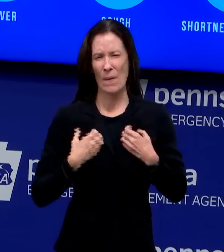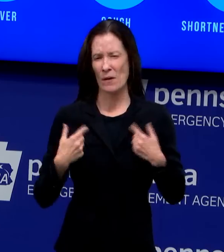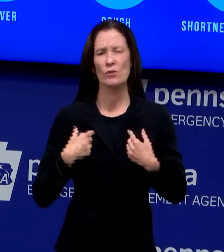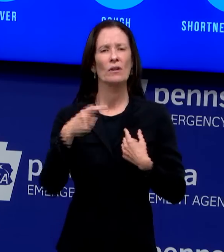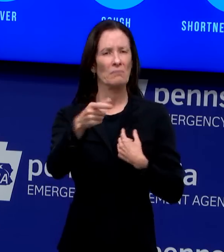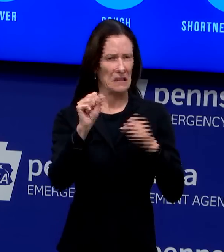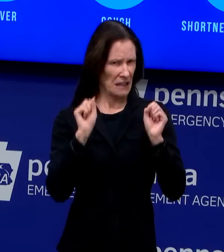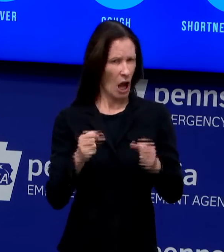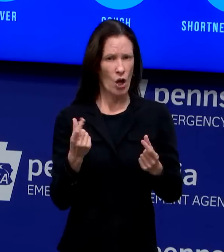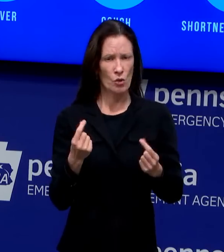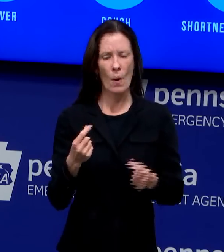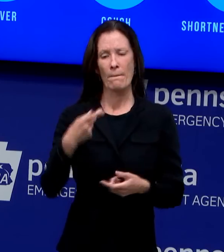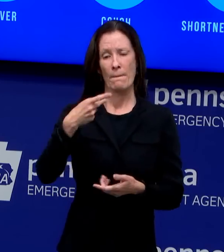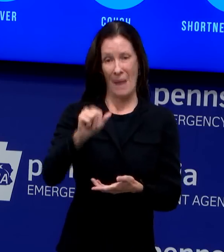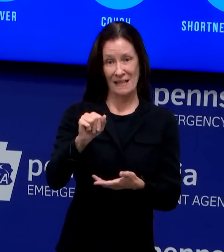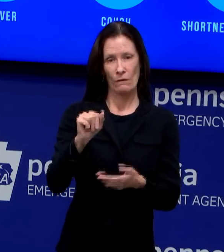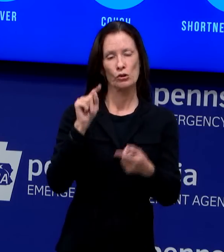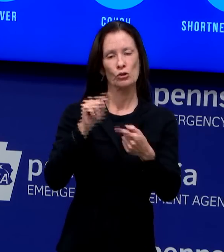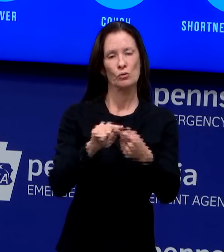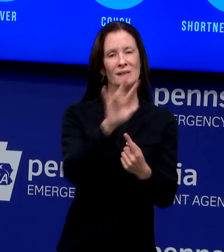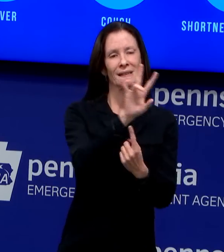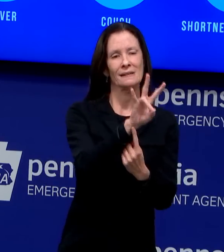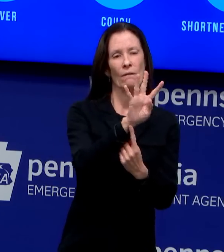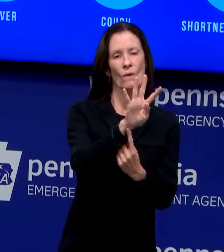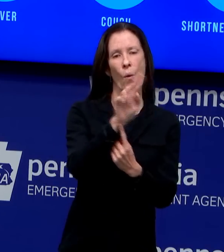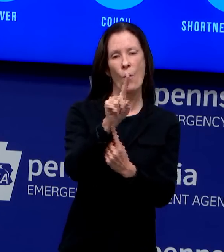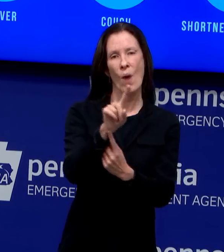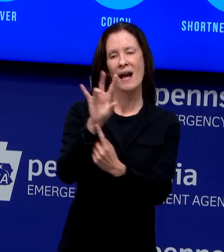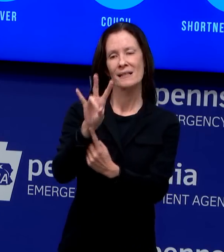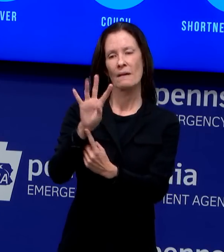text line by texting PA to